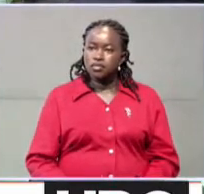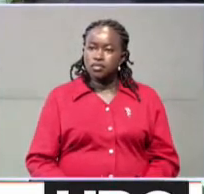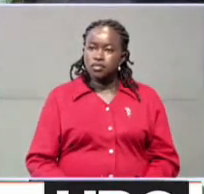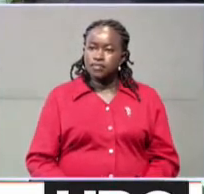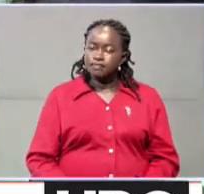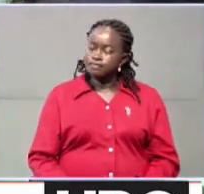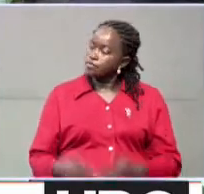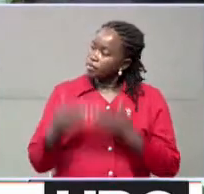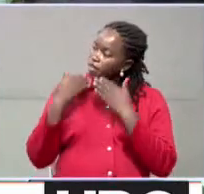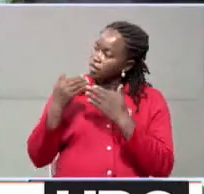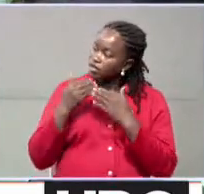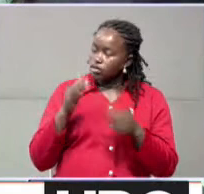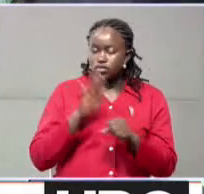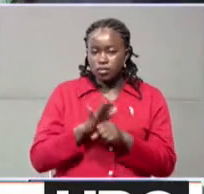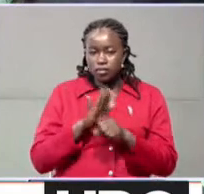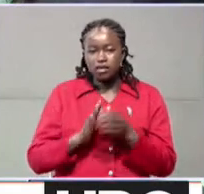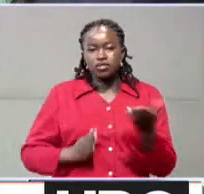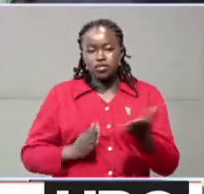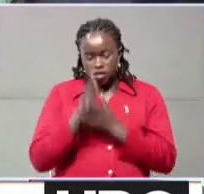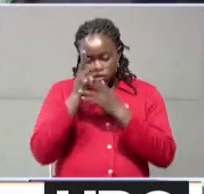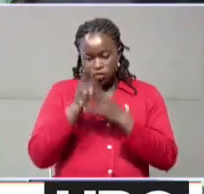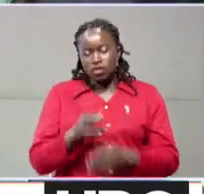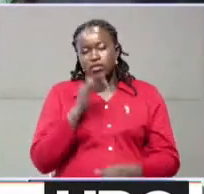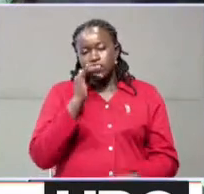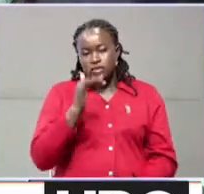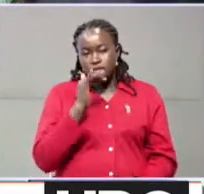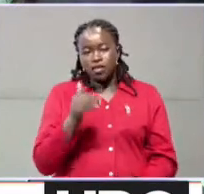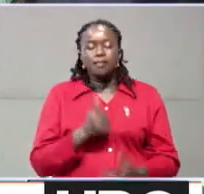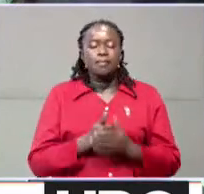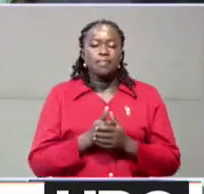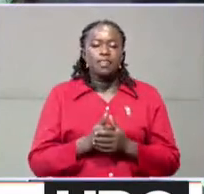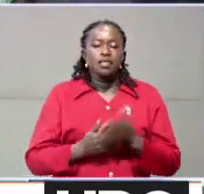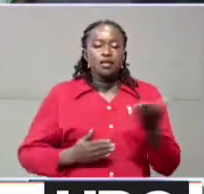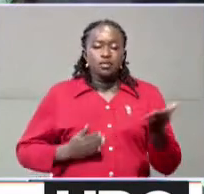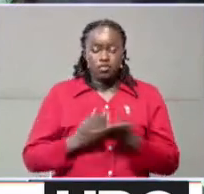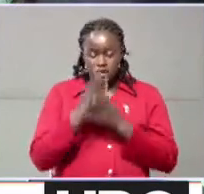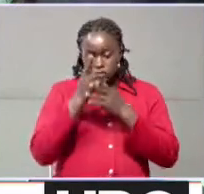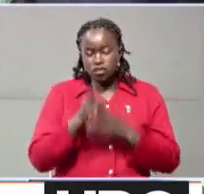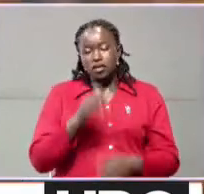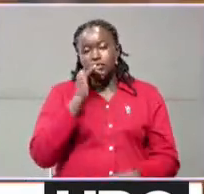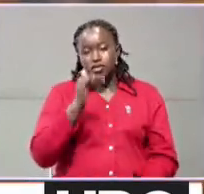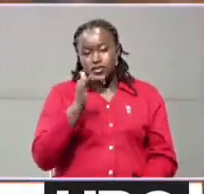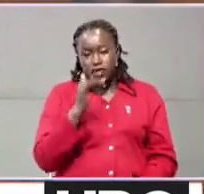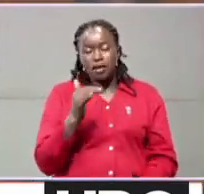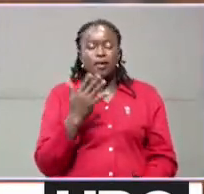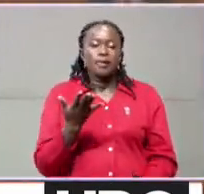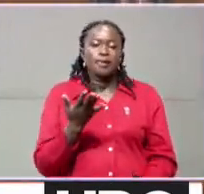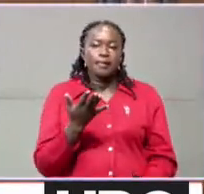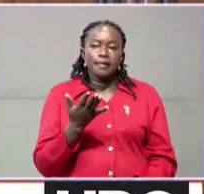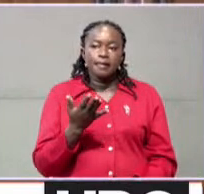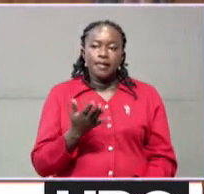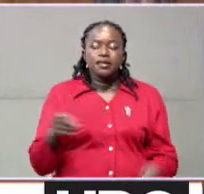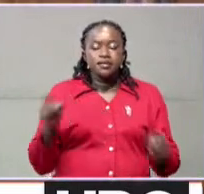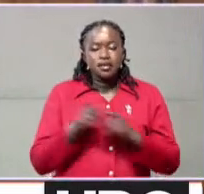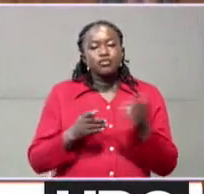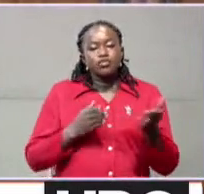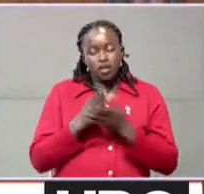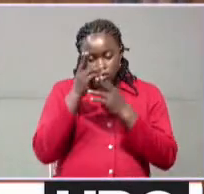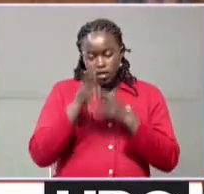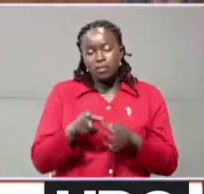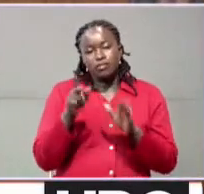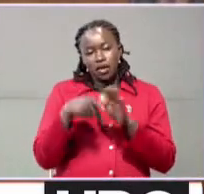thank you very much right home speaker writer moral speaker and right honourable prime minister